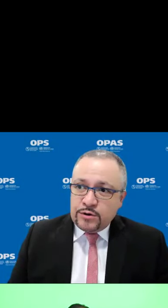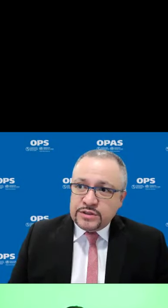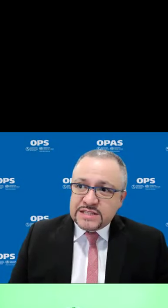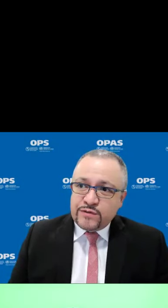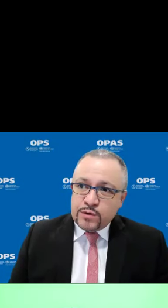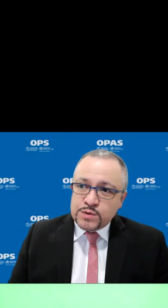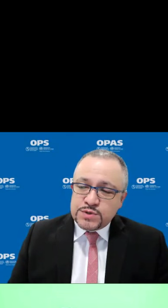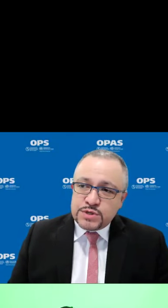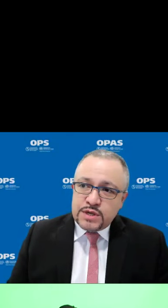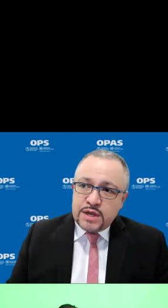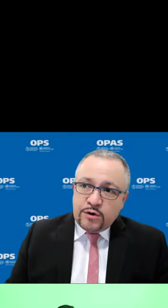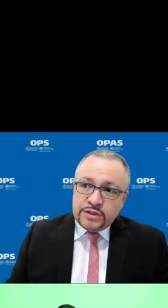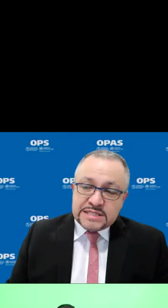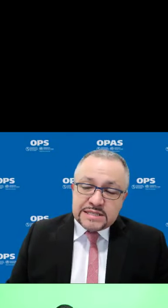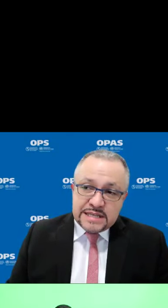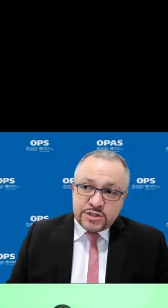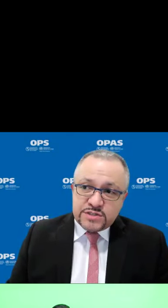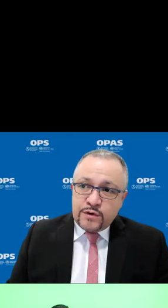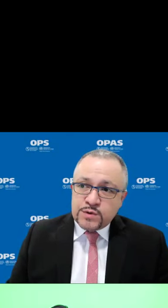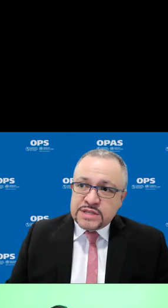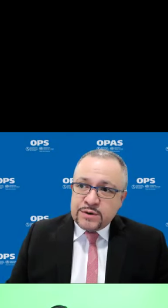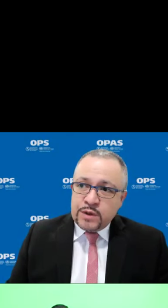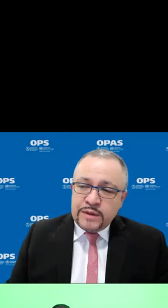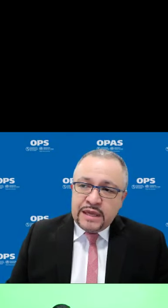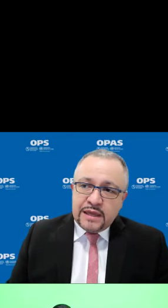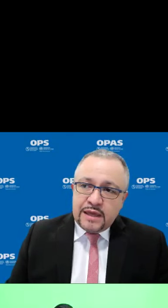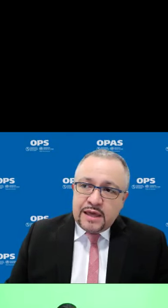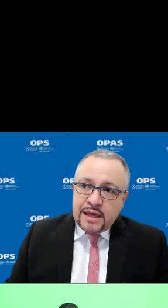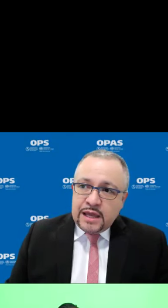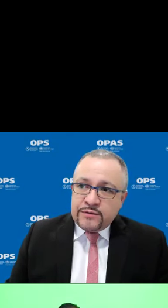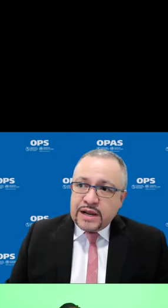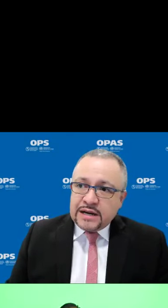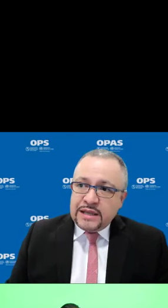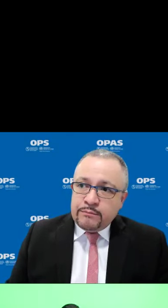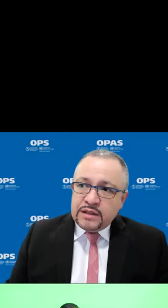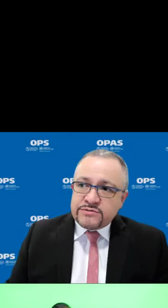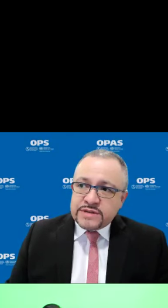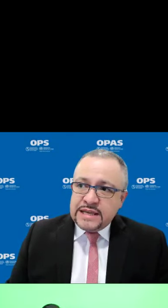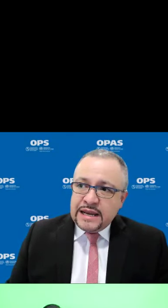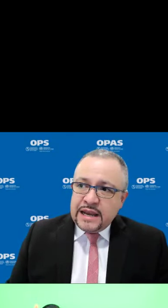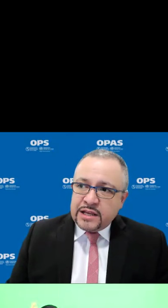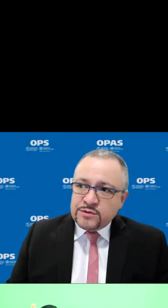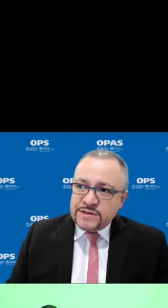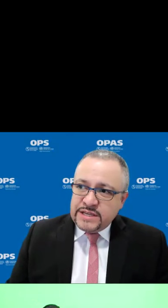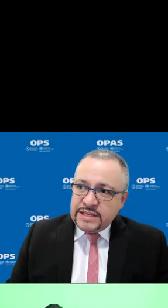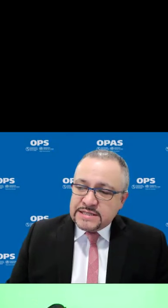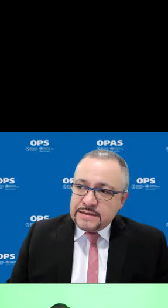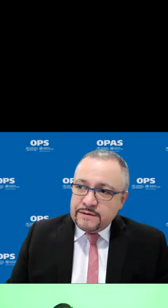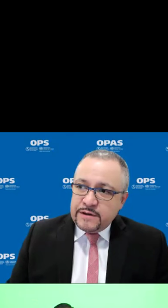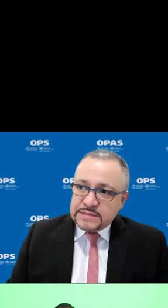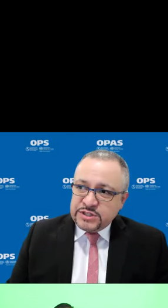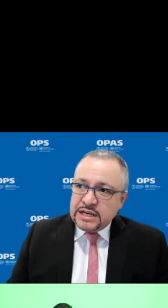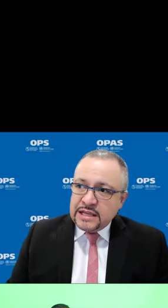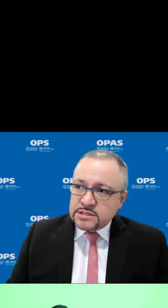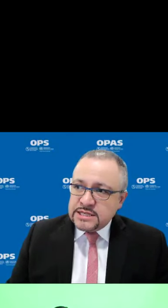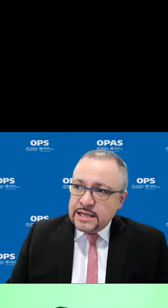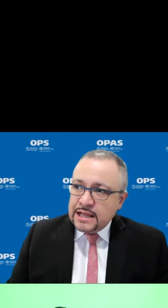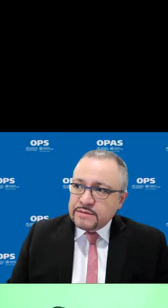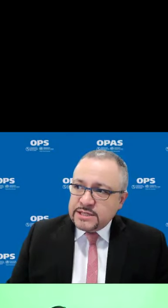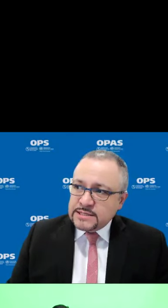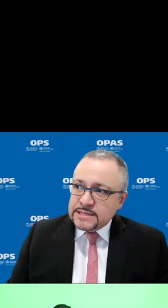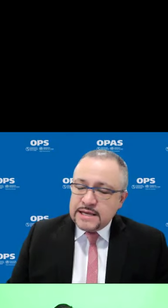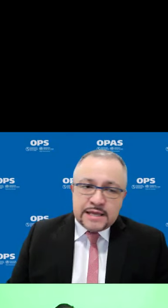experience on this focus, on this session's focus that will be regarding building resilient and inclusive cities, especially